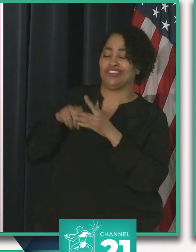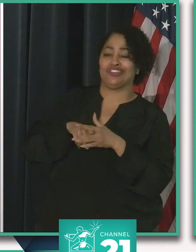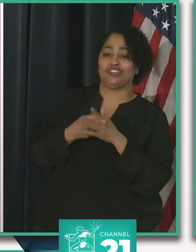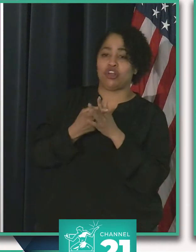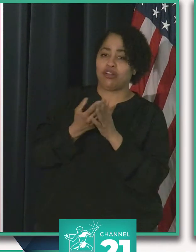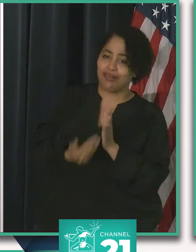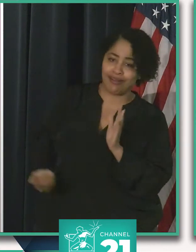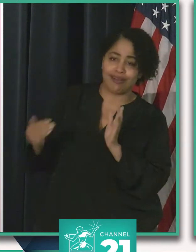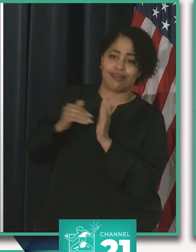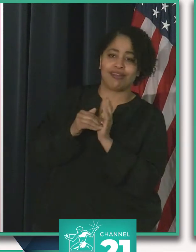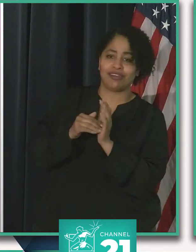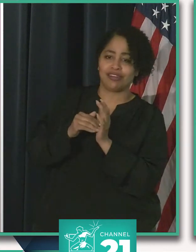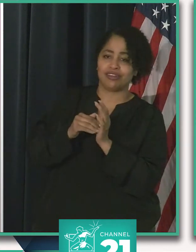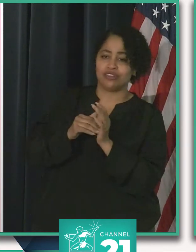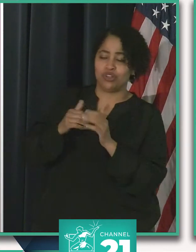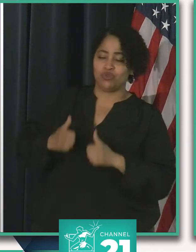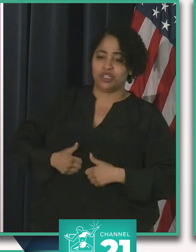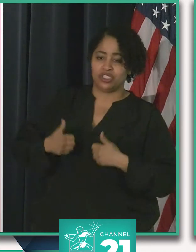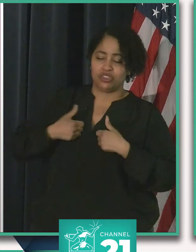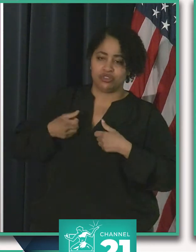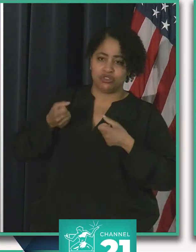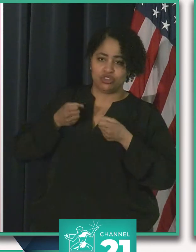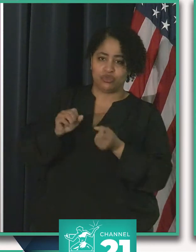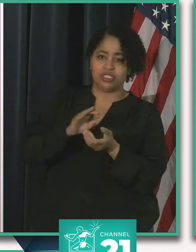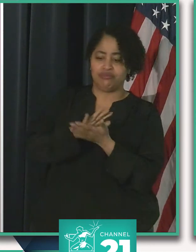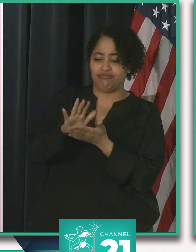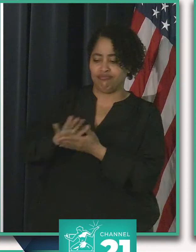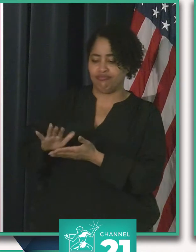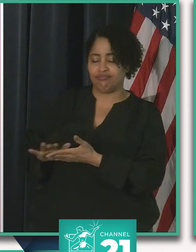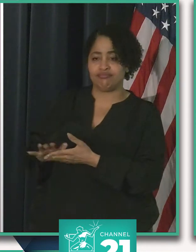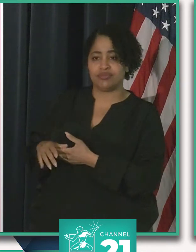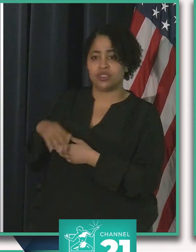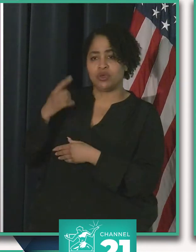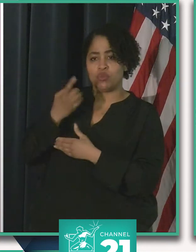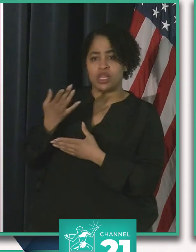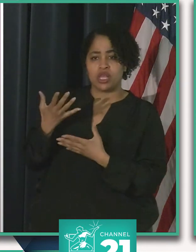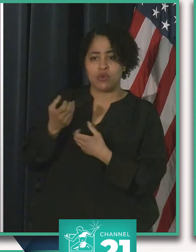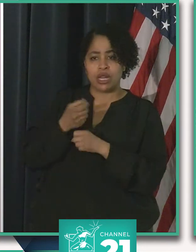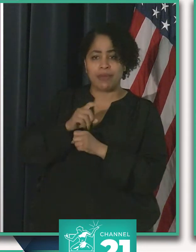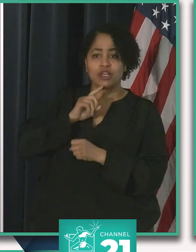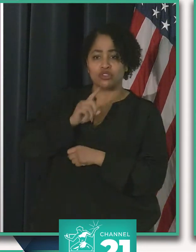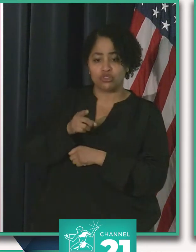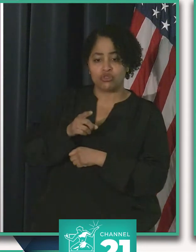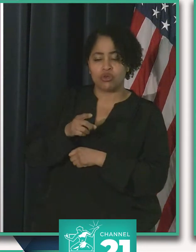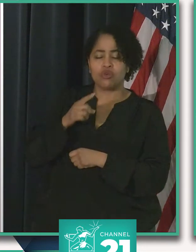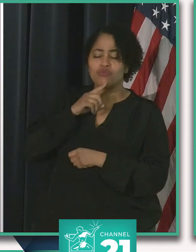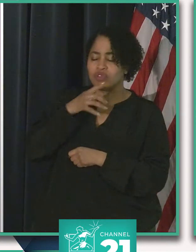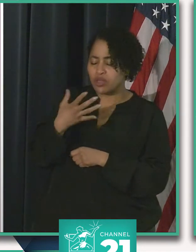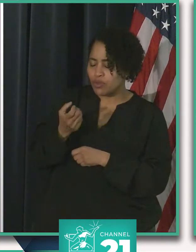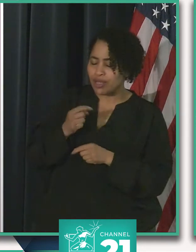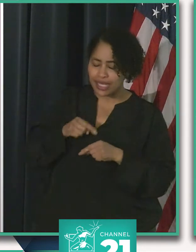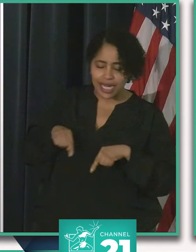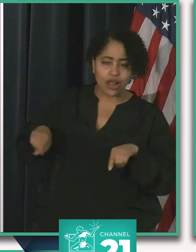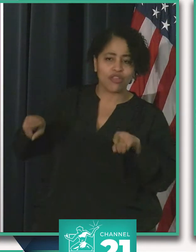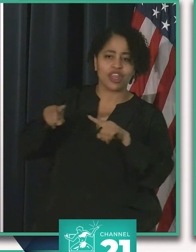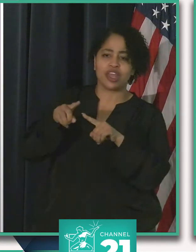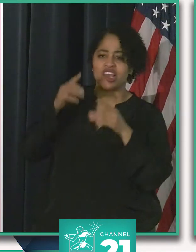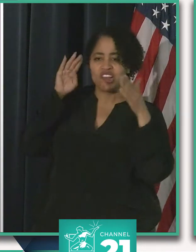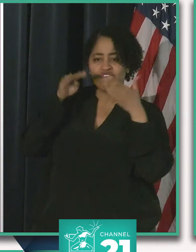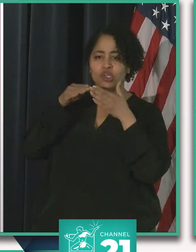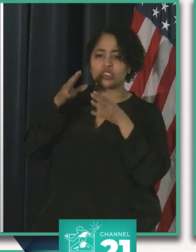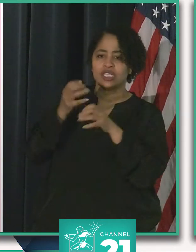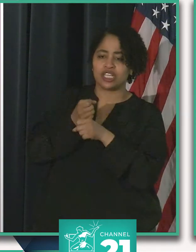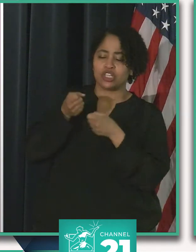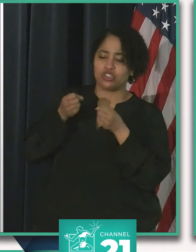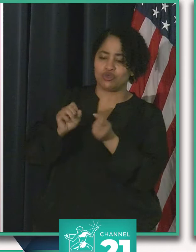the residential street sweeping program, and initially one of the things that we wanted to make certain is that we really wanted to get out there and just focus on getting